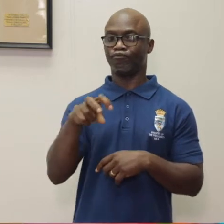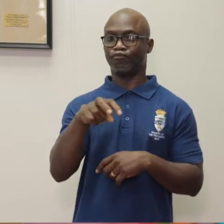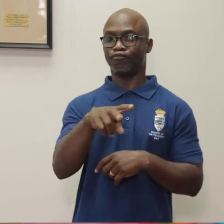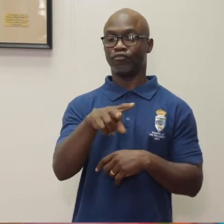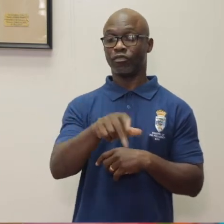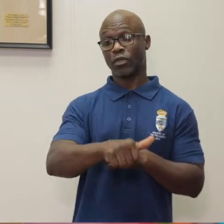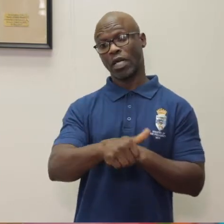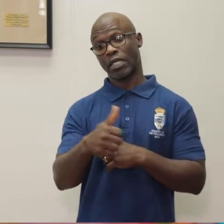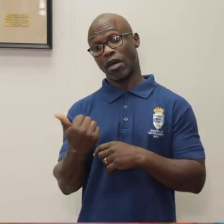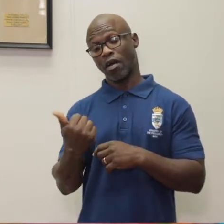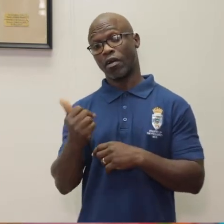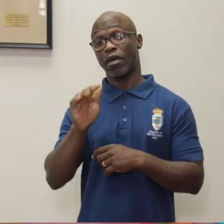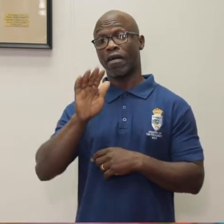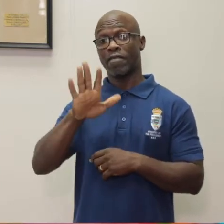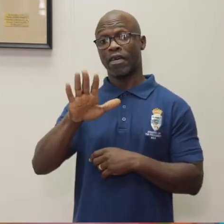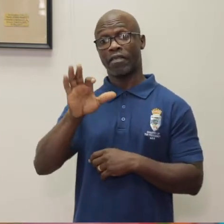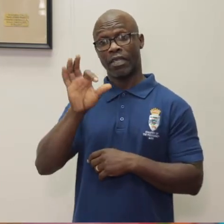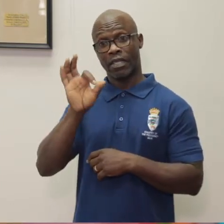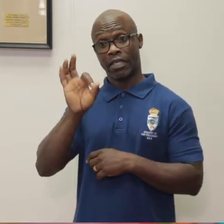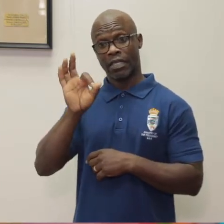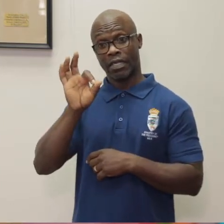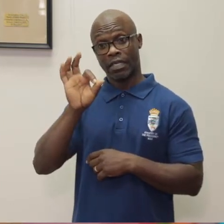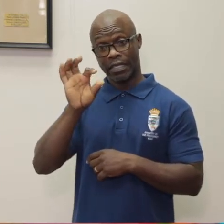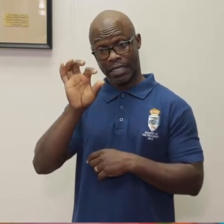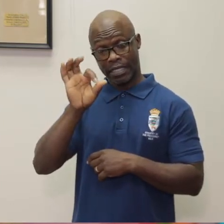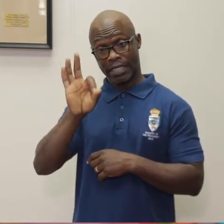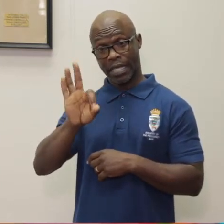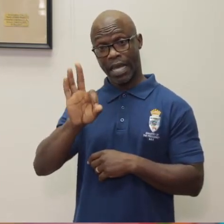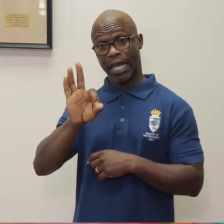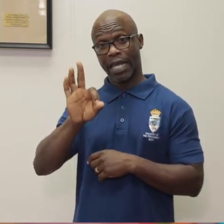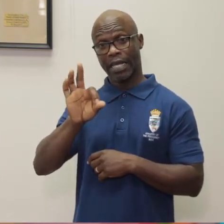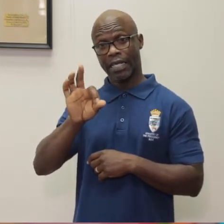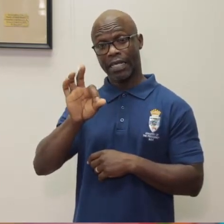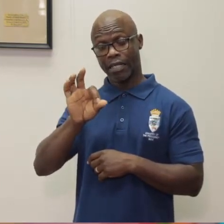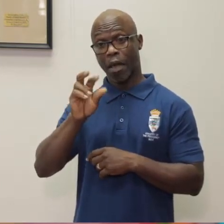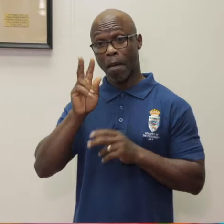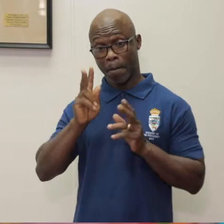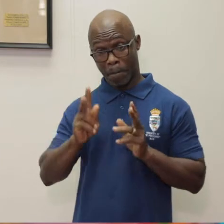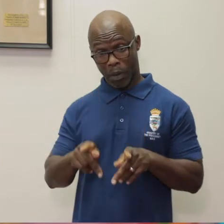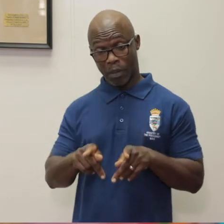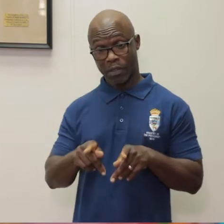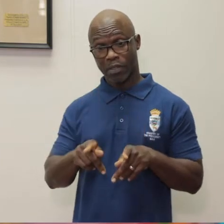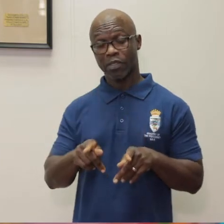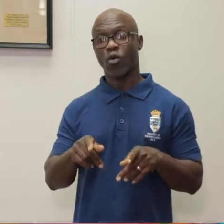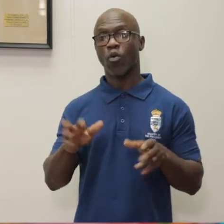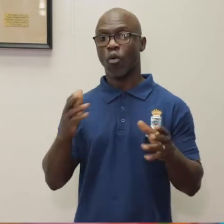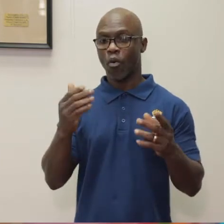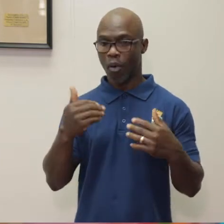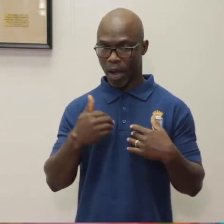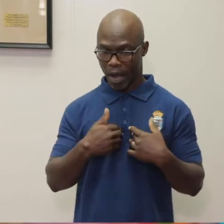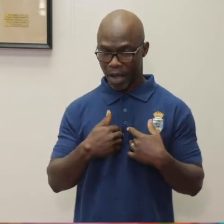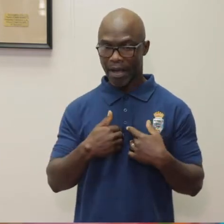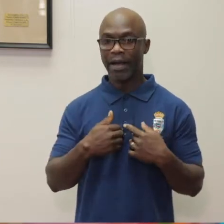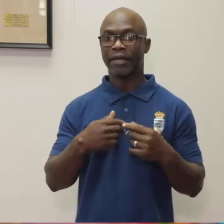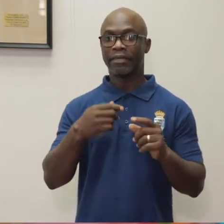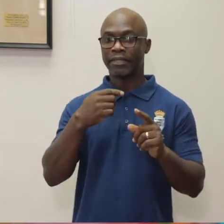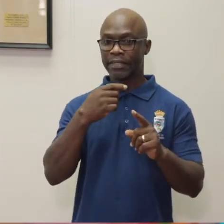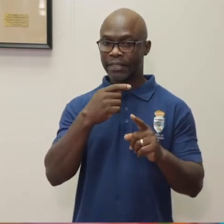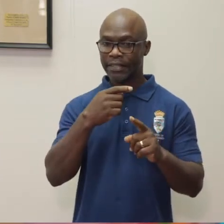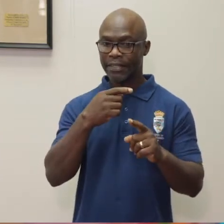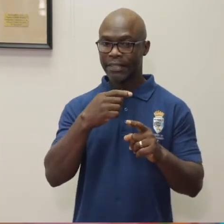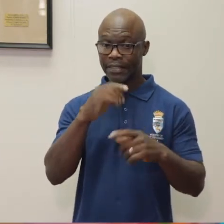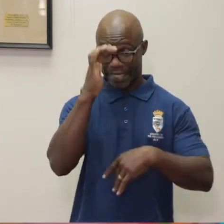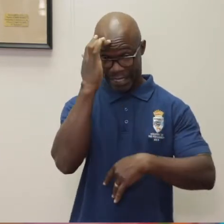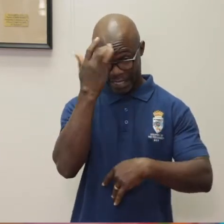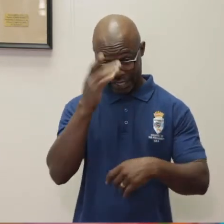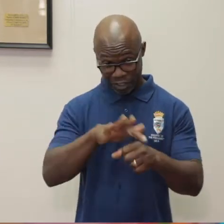the other 59 persons contracted the coronavirus disease right here in our country.